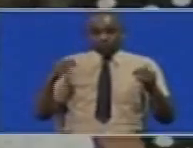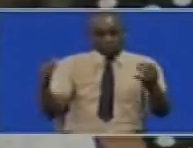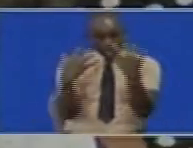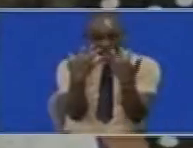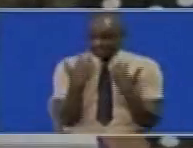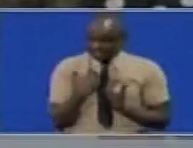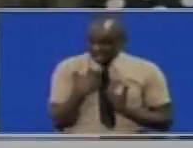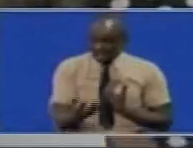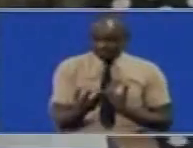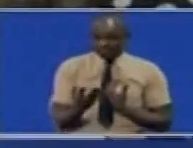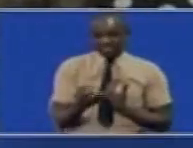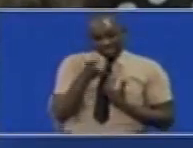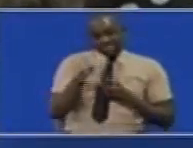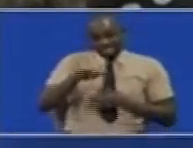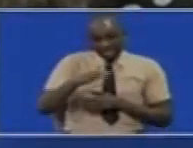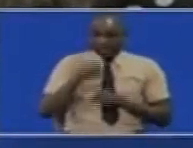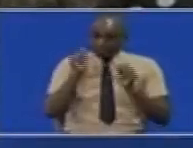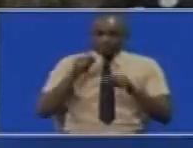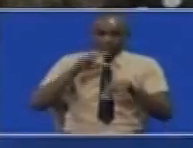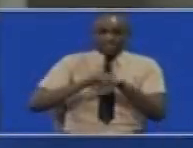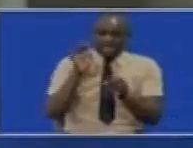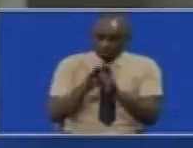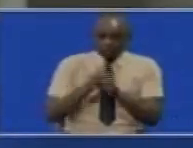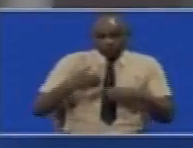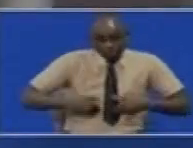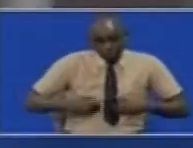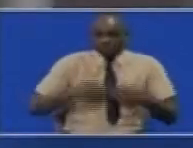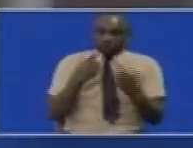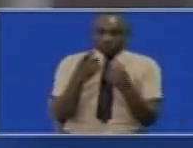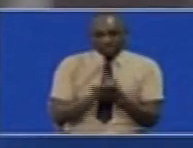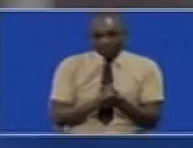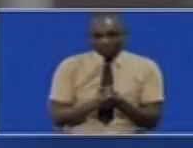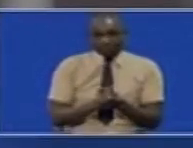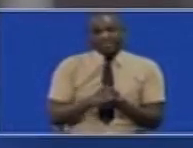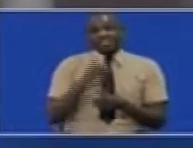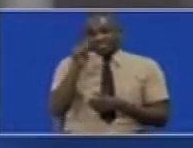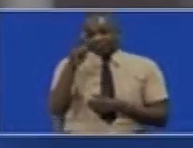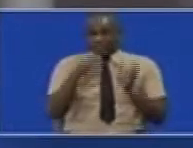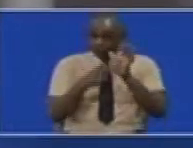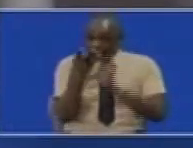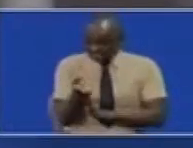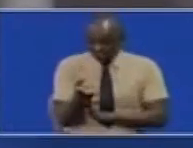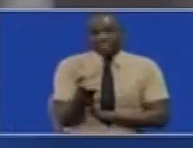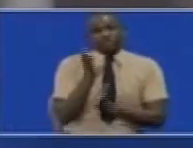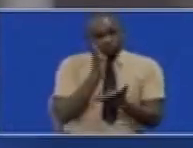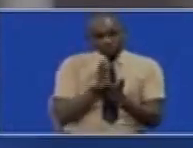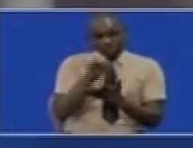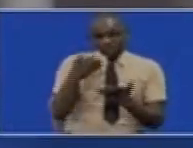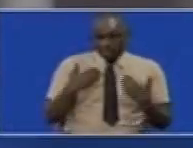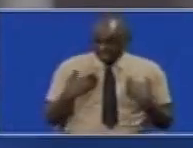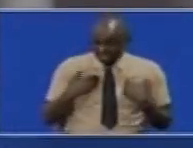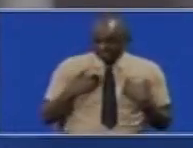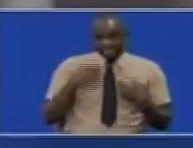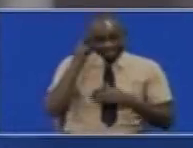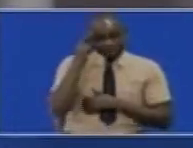on this Blaze platform and get a lot more youth engaged. And the objective of the TV show is actually one to amplify the stories